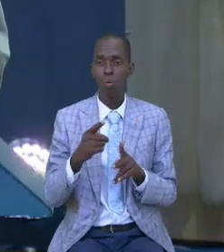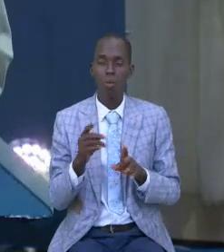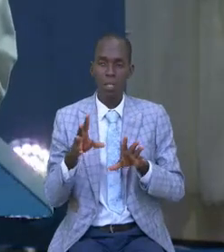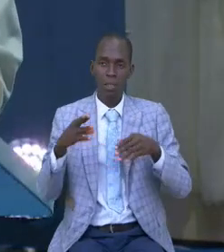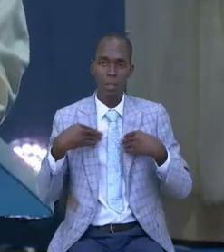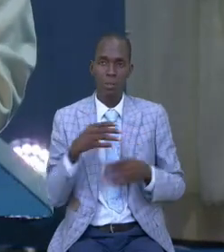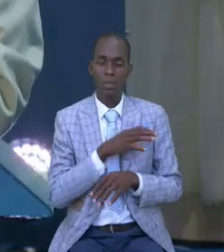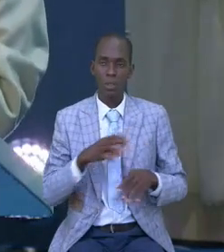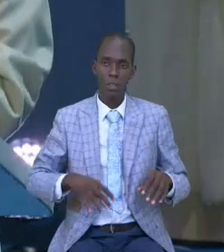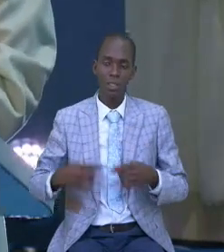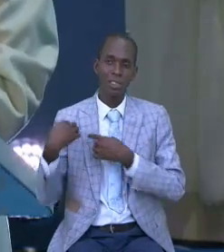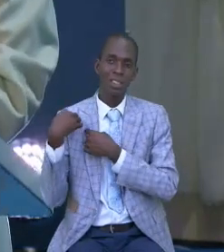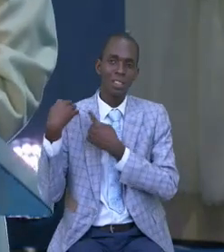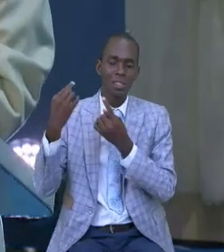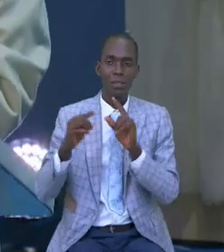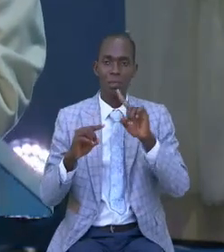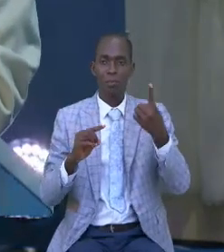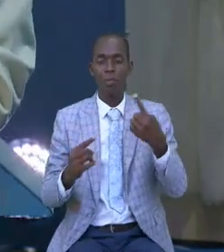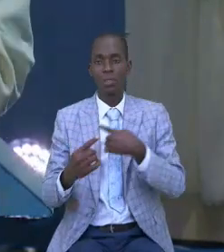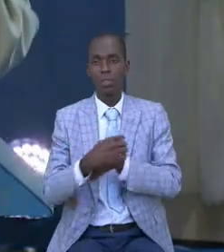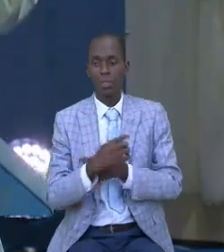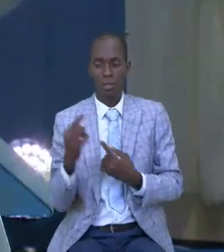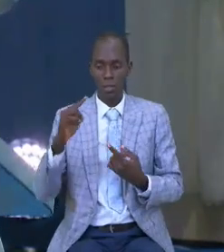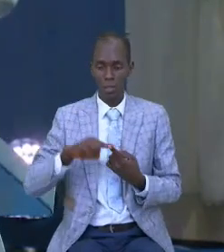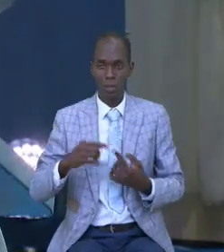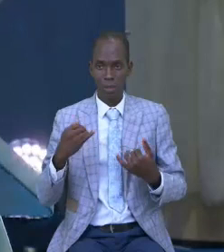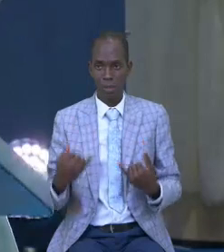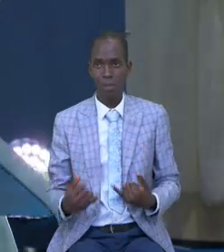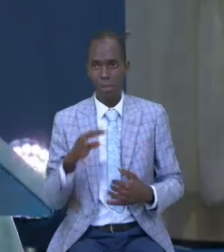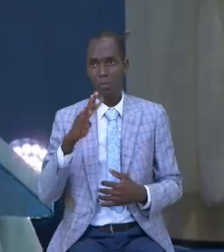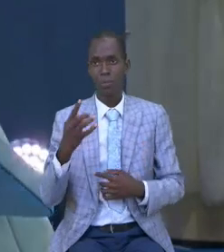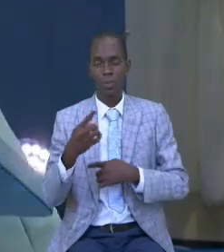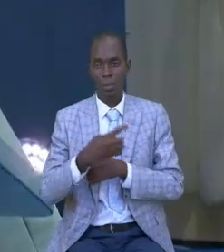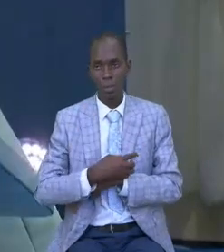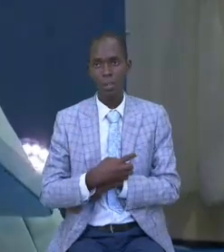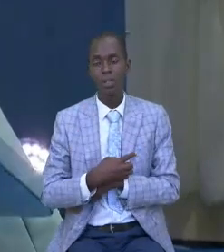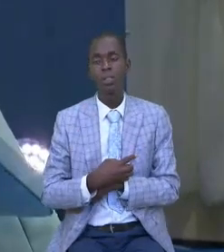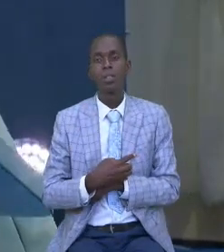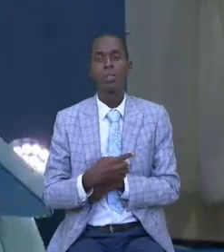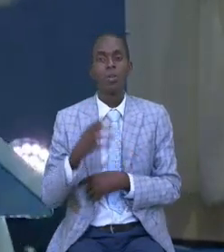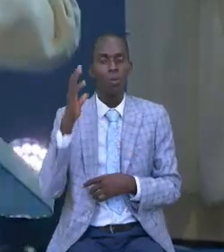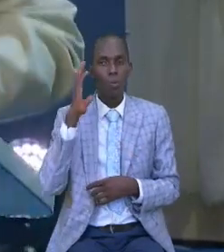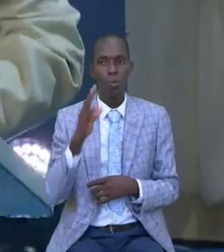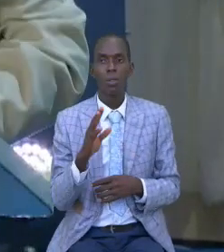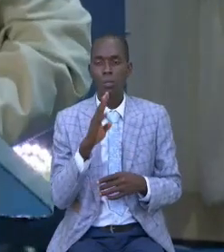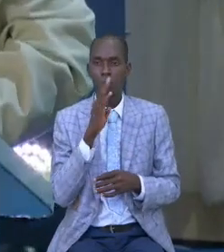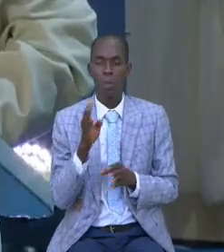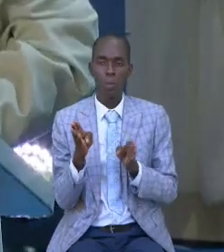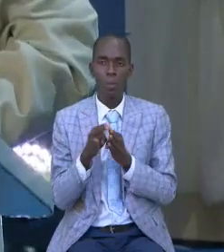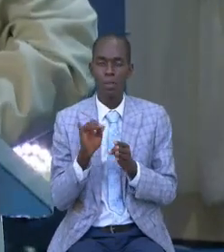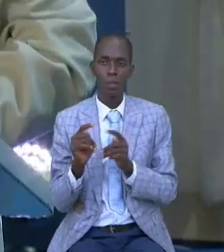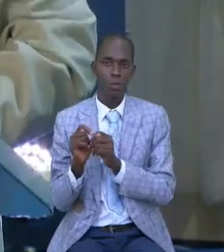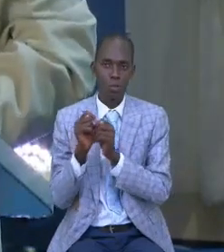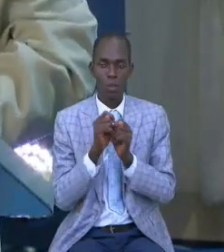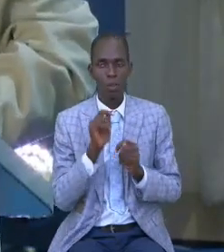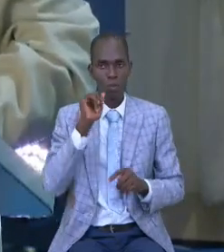there tomorrow by 3 p.m. at this crusade ground at the big tent at the back